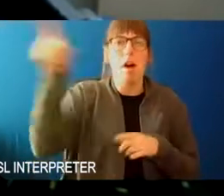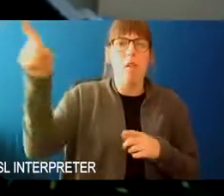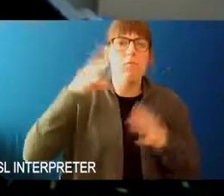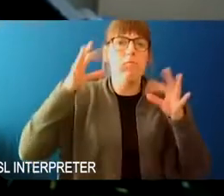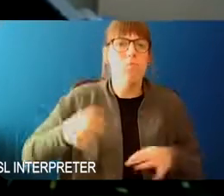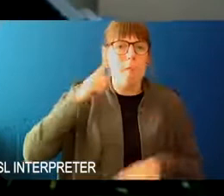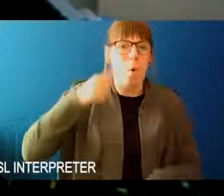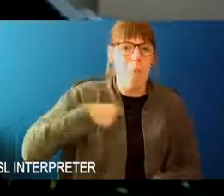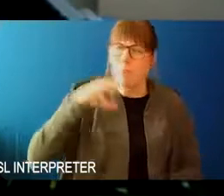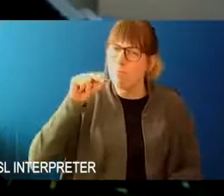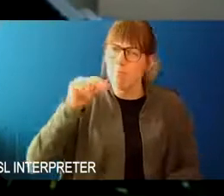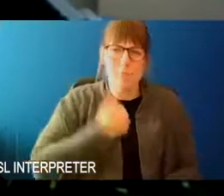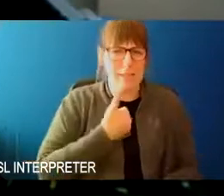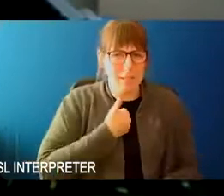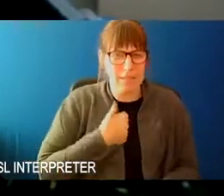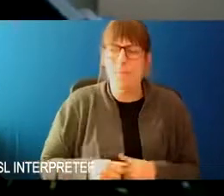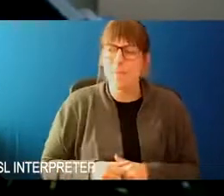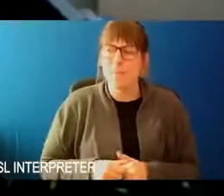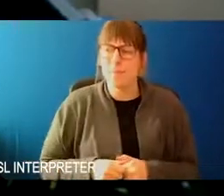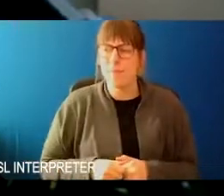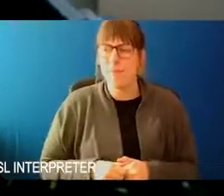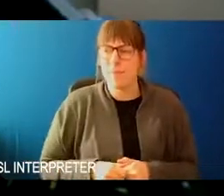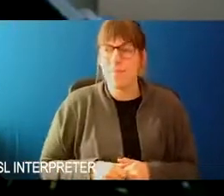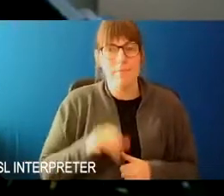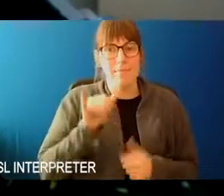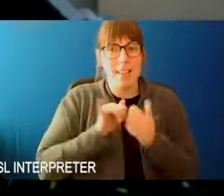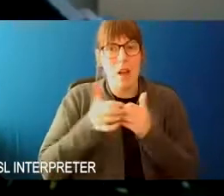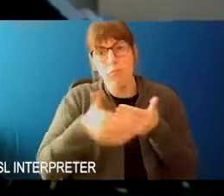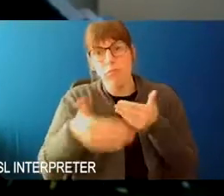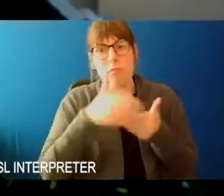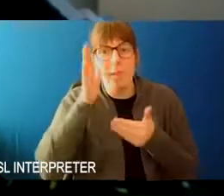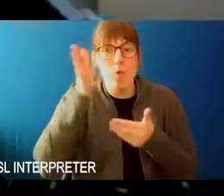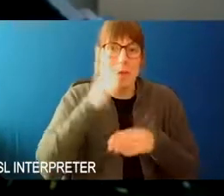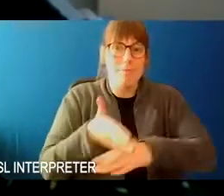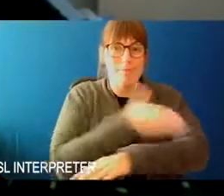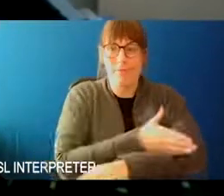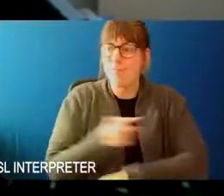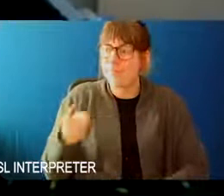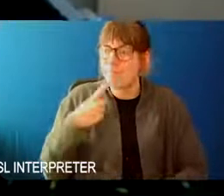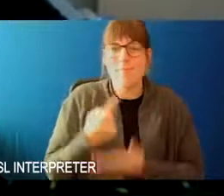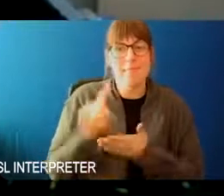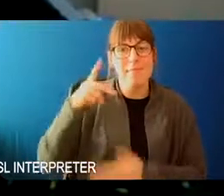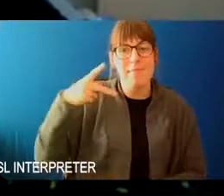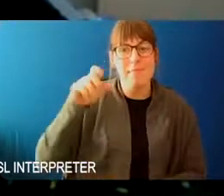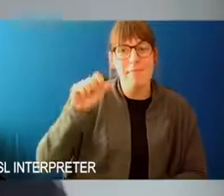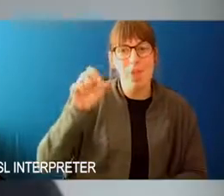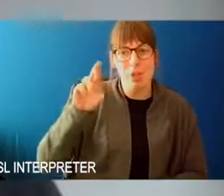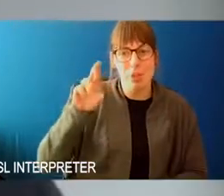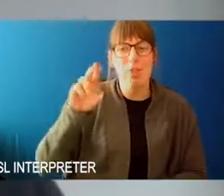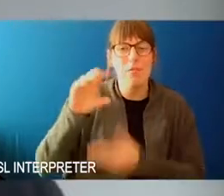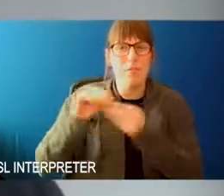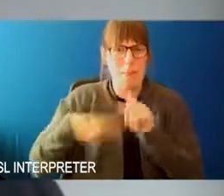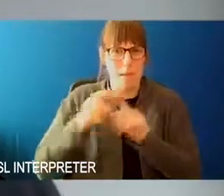the journalists write your story for yourself. And that's the way forward, I think. Last